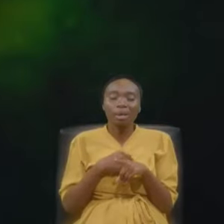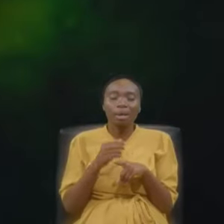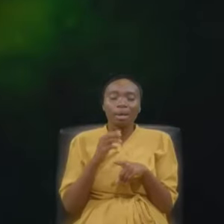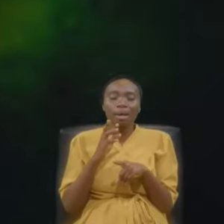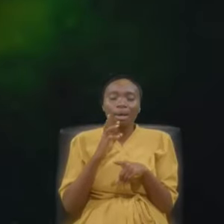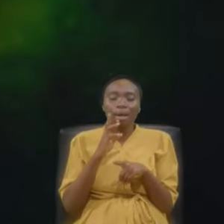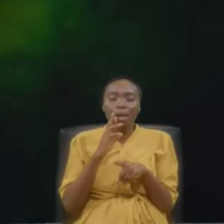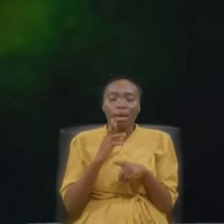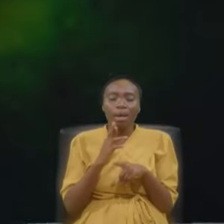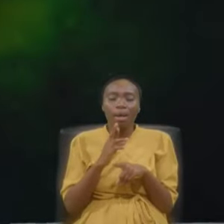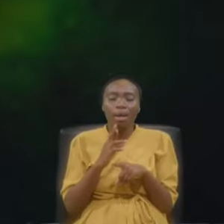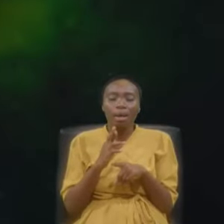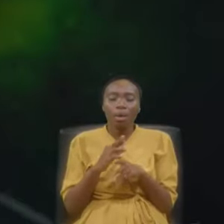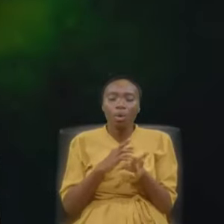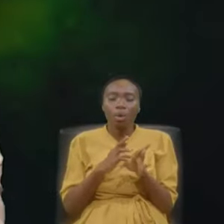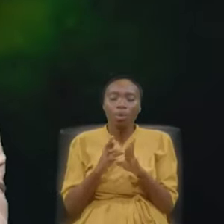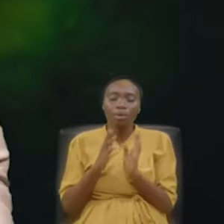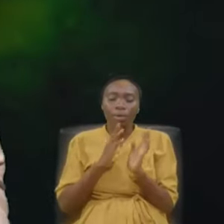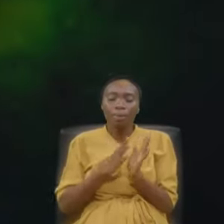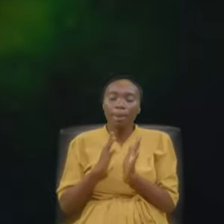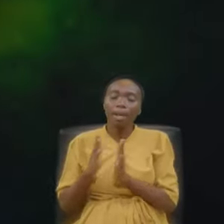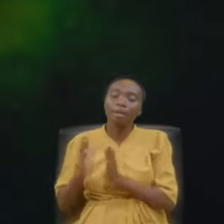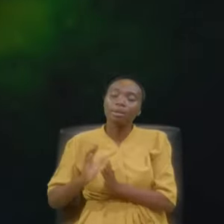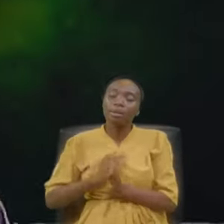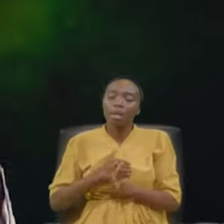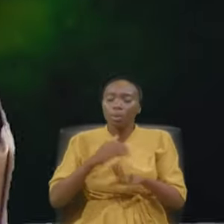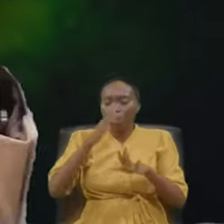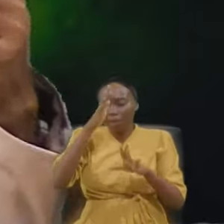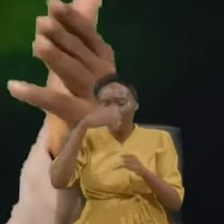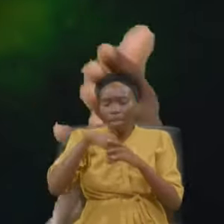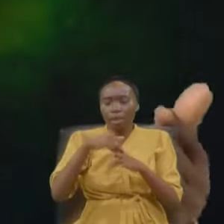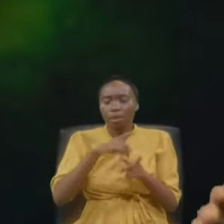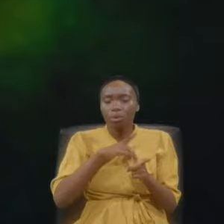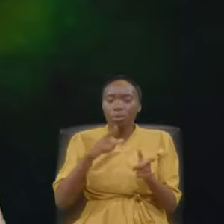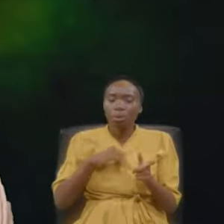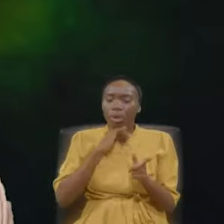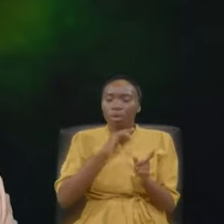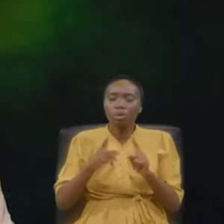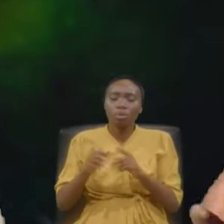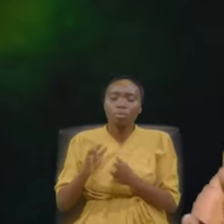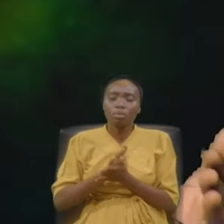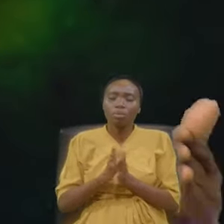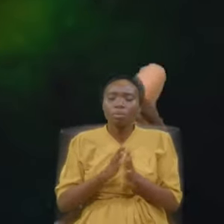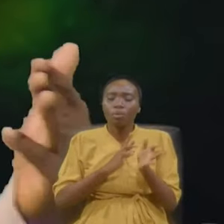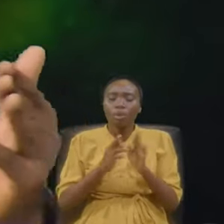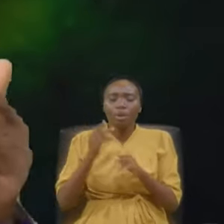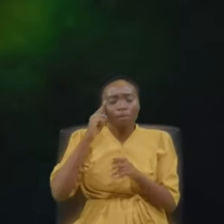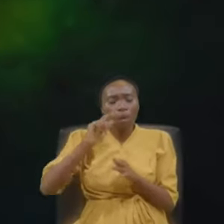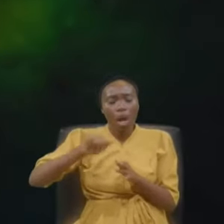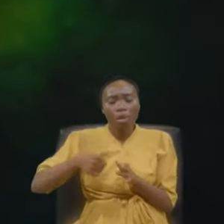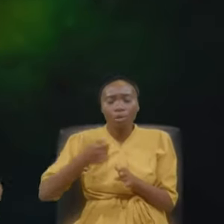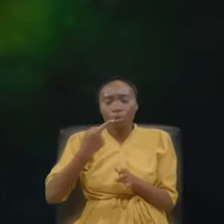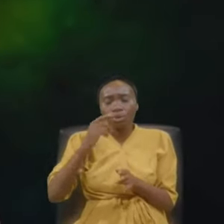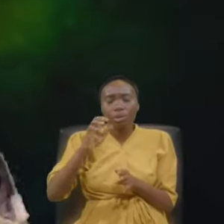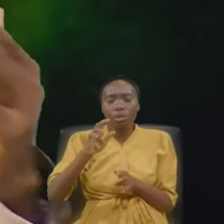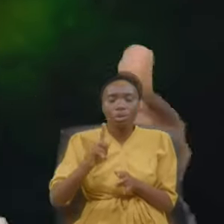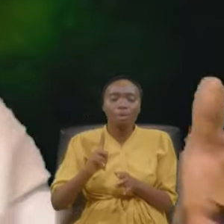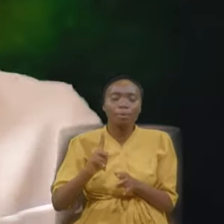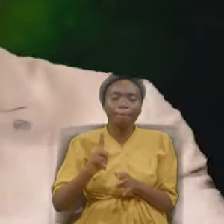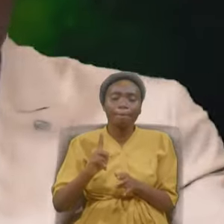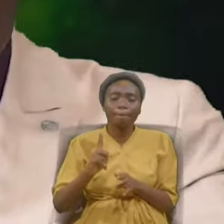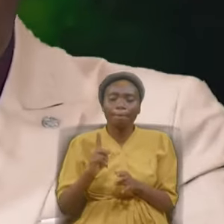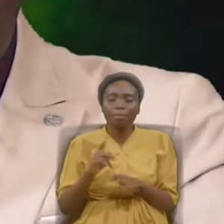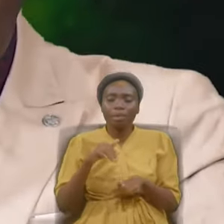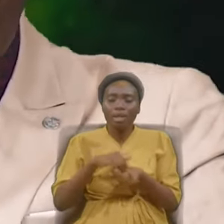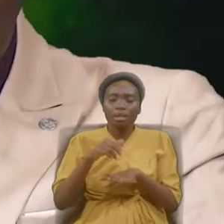are already planning, our Father in the Lord is already getting ready for another GCK at